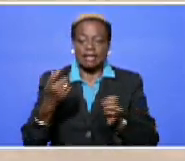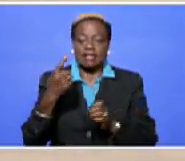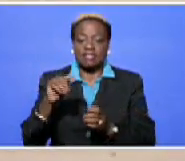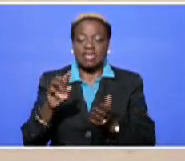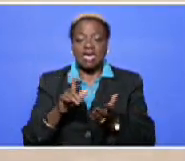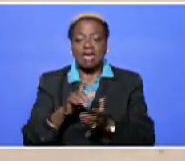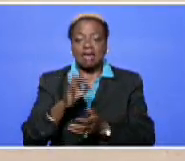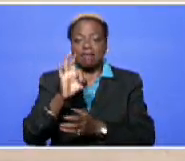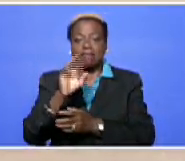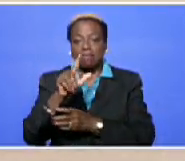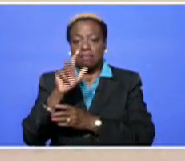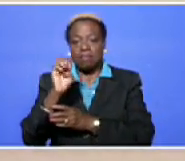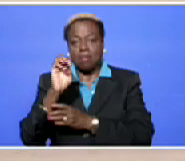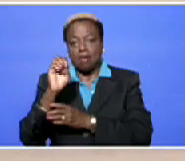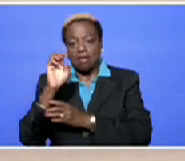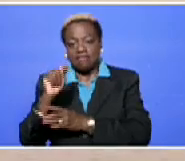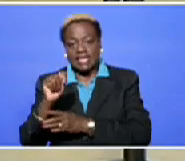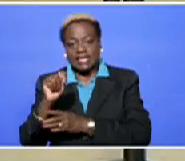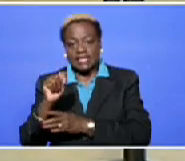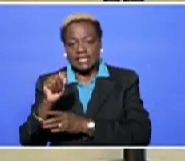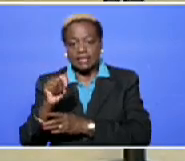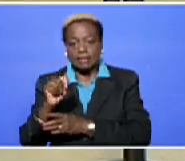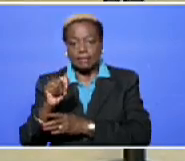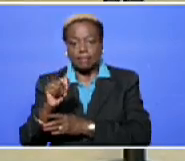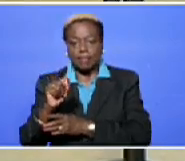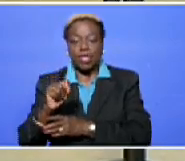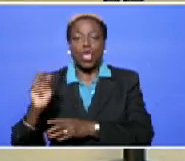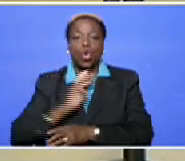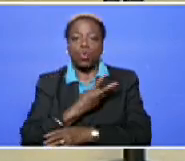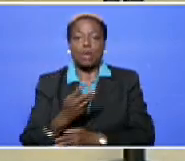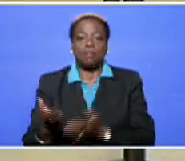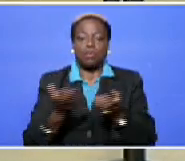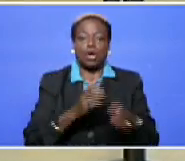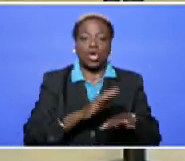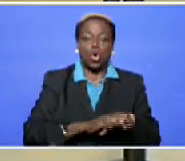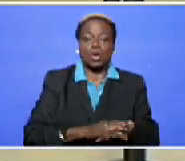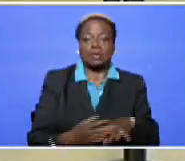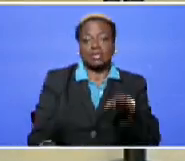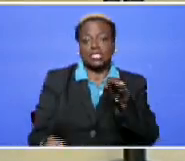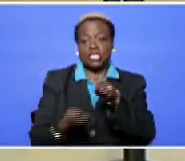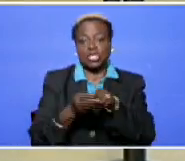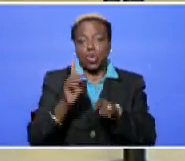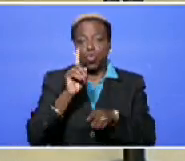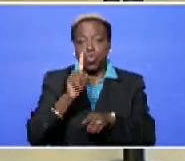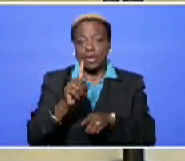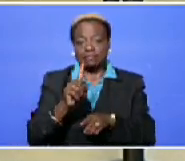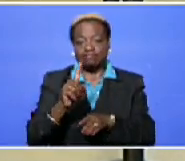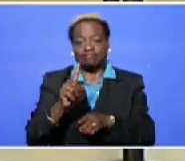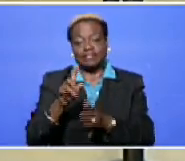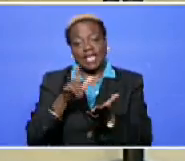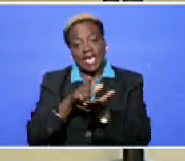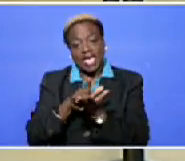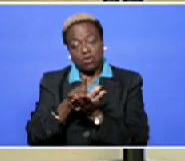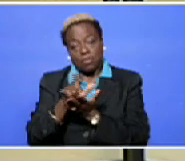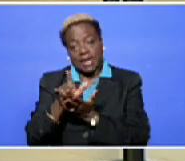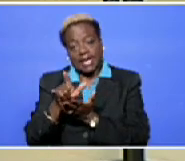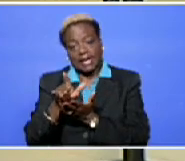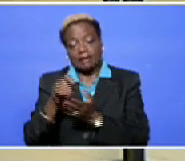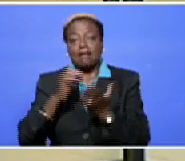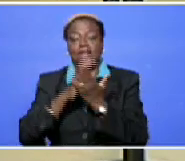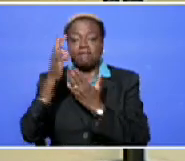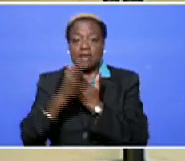here's what Cooper had to say. We brought on additional one aircraft, a 737-700, in February of this